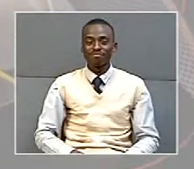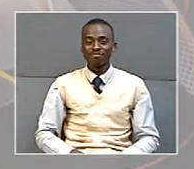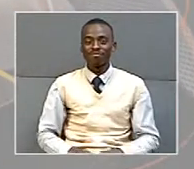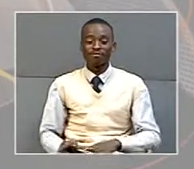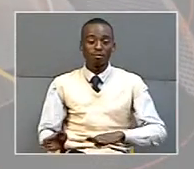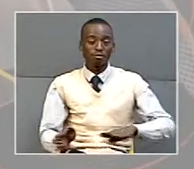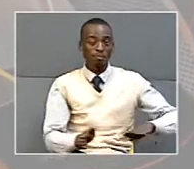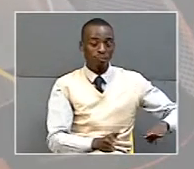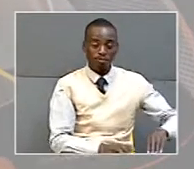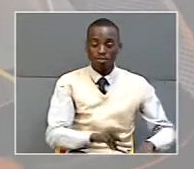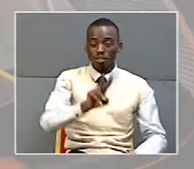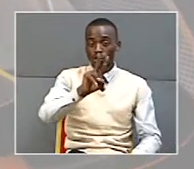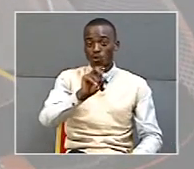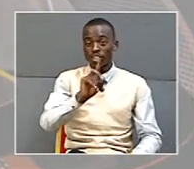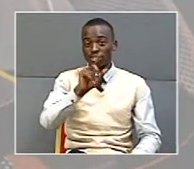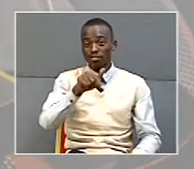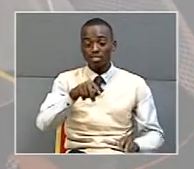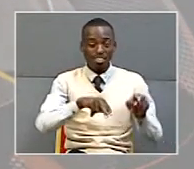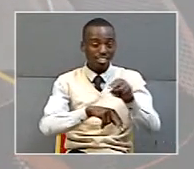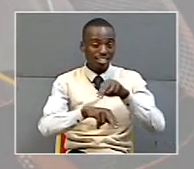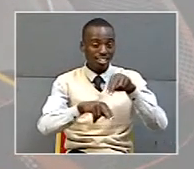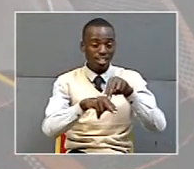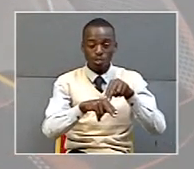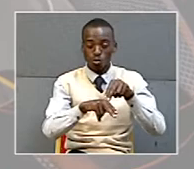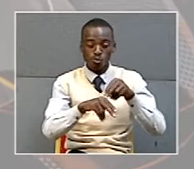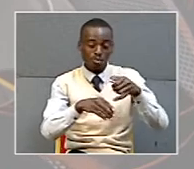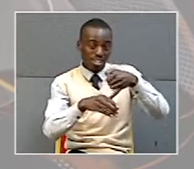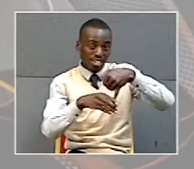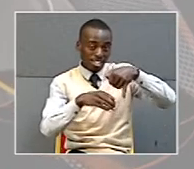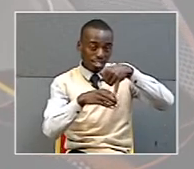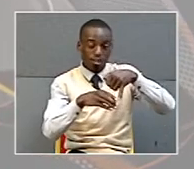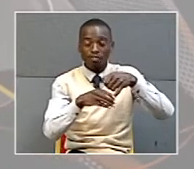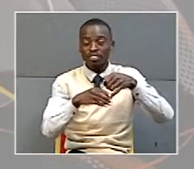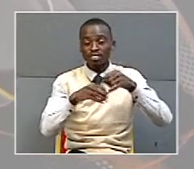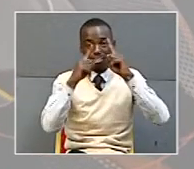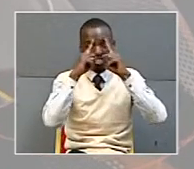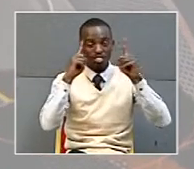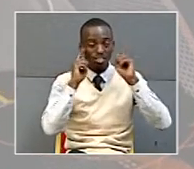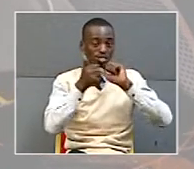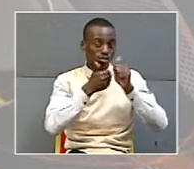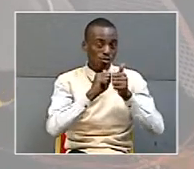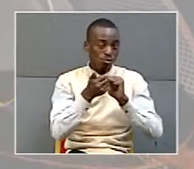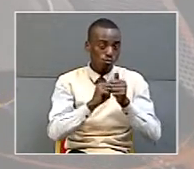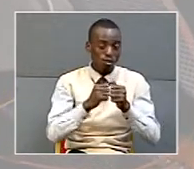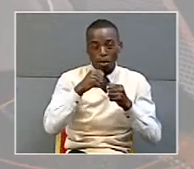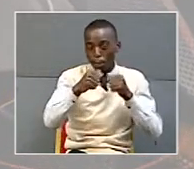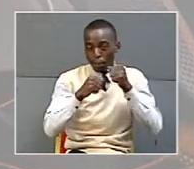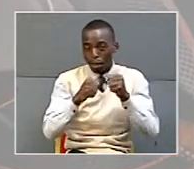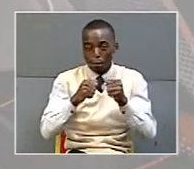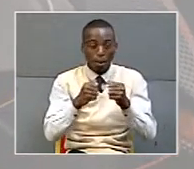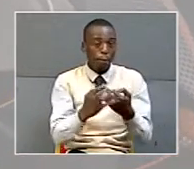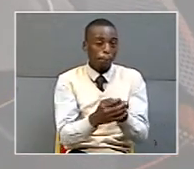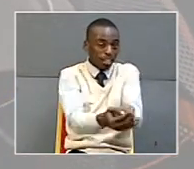Action in the 2017 National Inter-University Games has entered day 2 with teams contesting taekwondo and beach